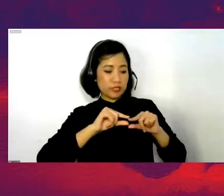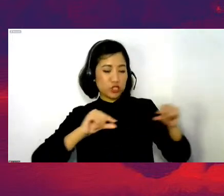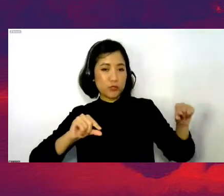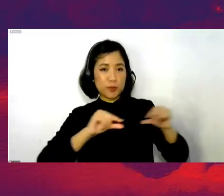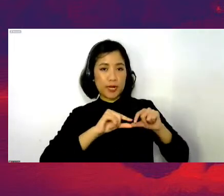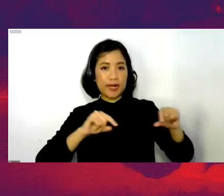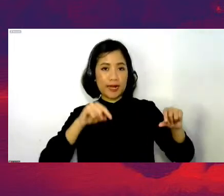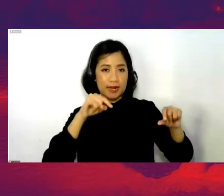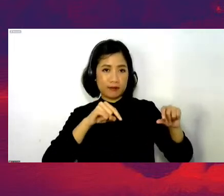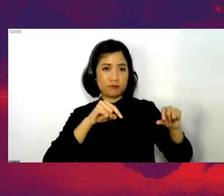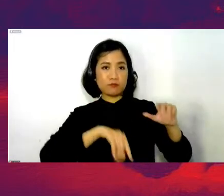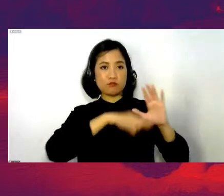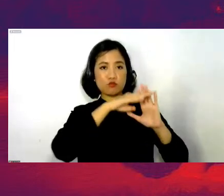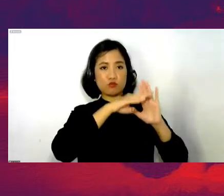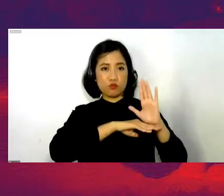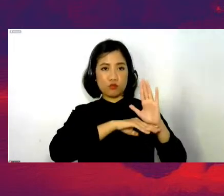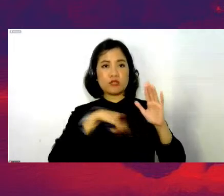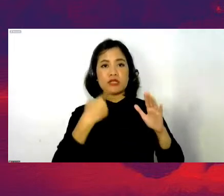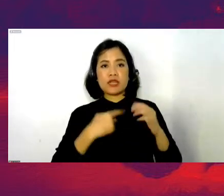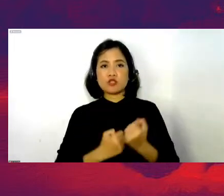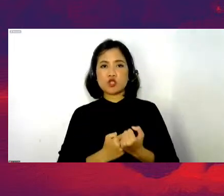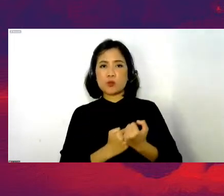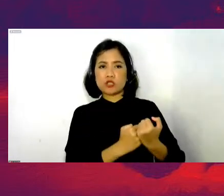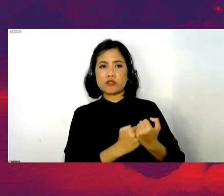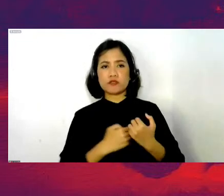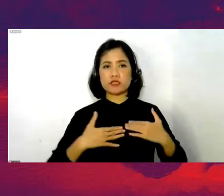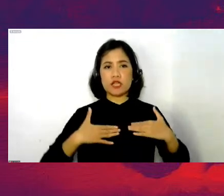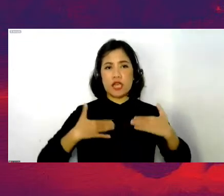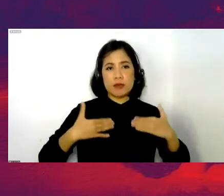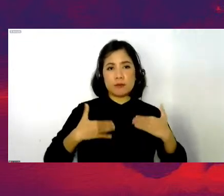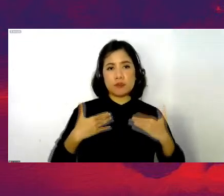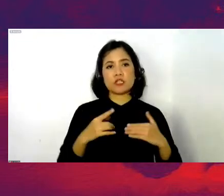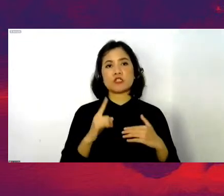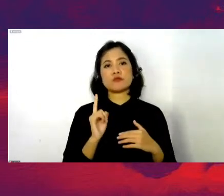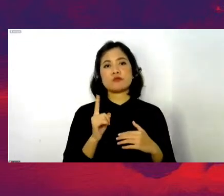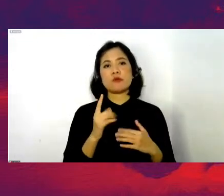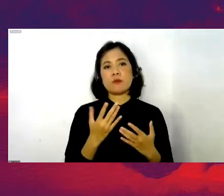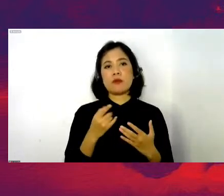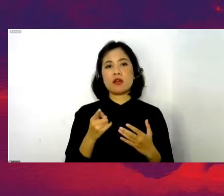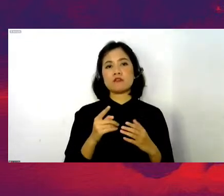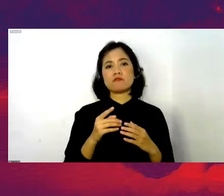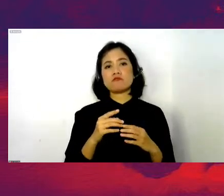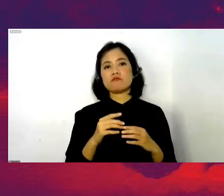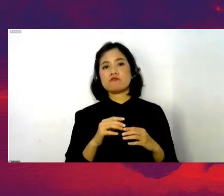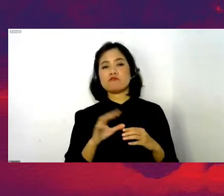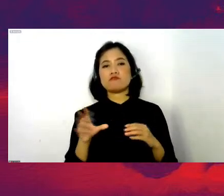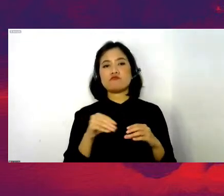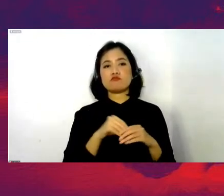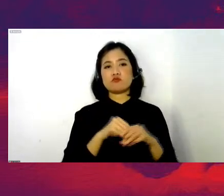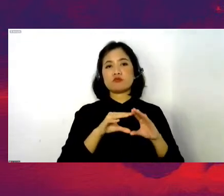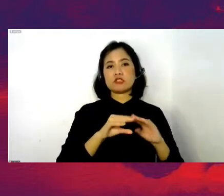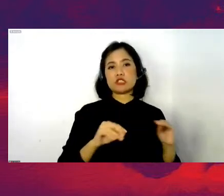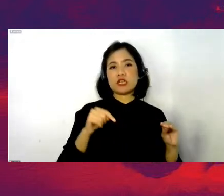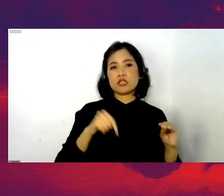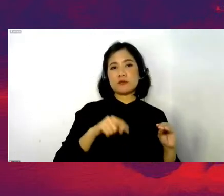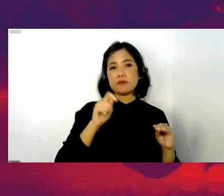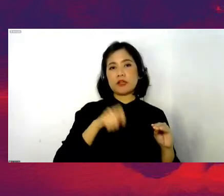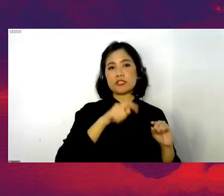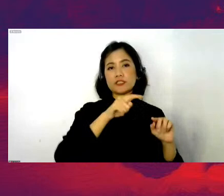the principal component analysis, that Professor Sabina also very aware about that one. We put that into our equation. We